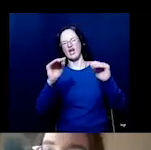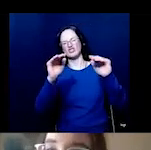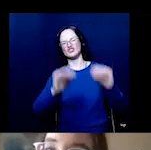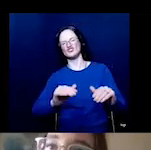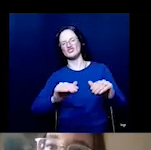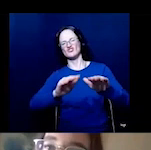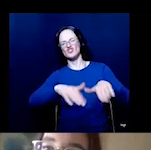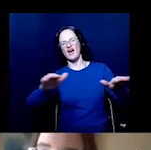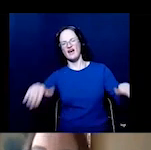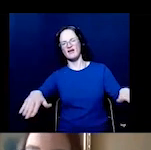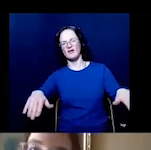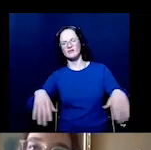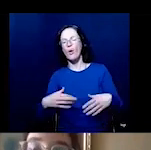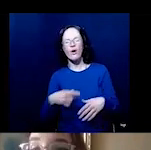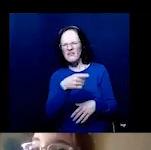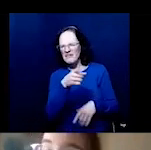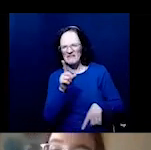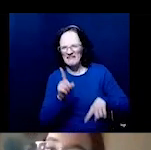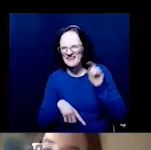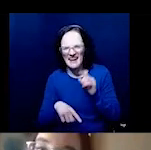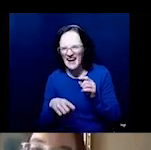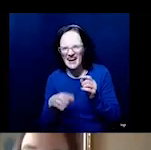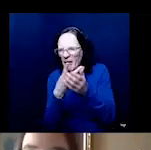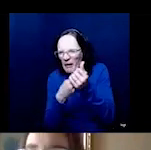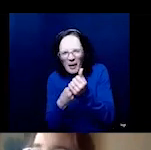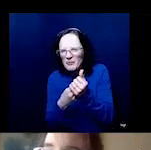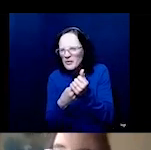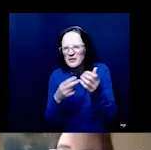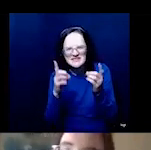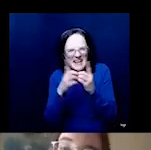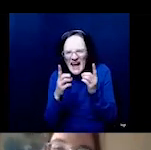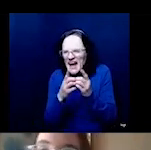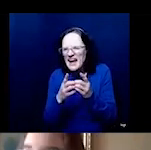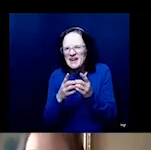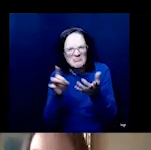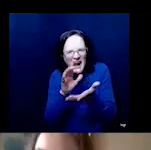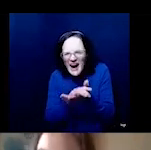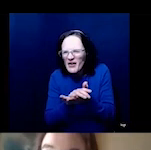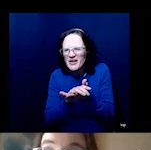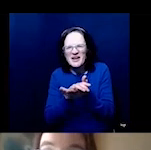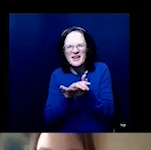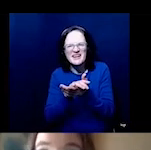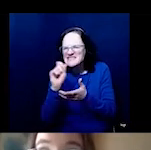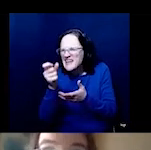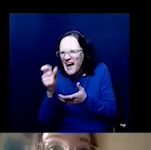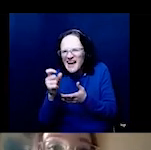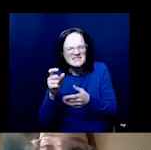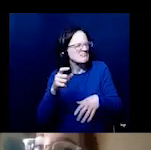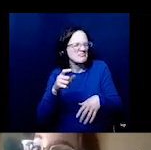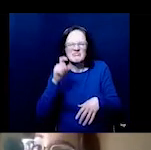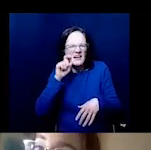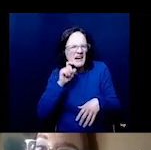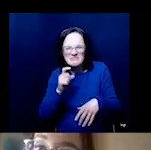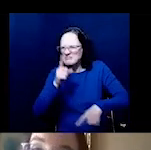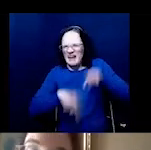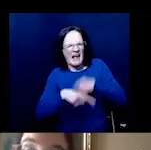not only school, there's a whole social aspect to it. So it's normal wanting to make friends, wanting to date, and wanting to get yourself out there. It's part of school life. So when